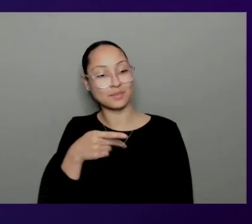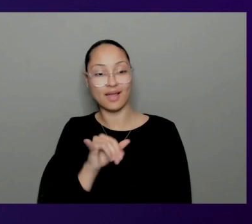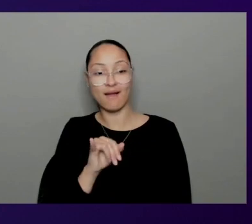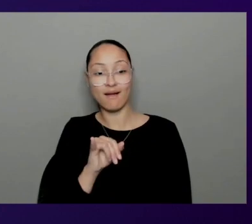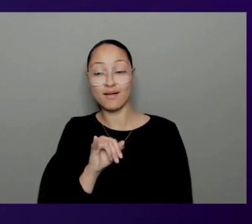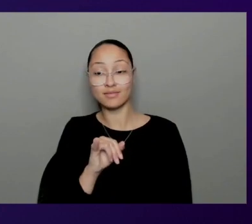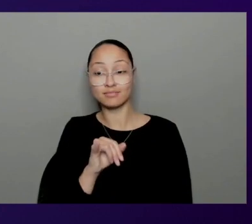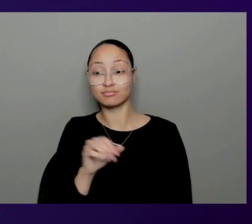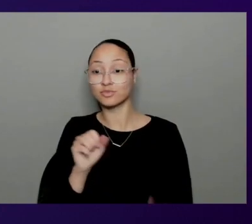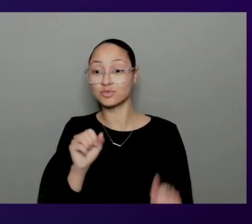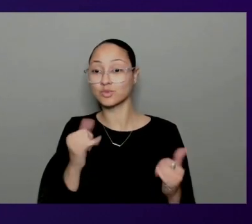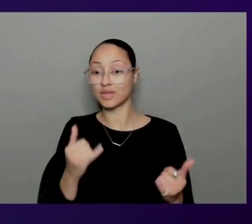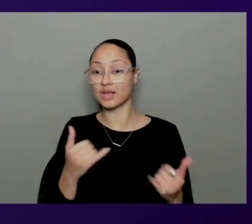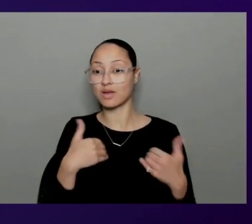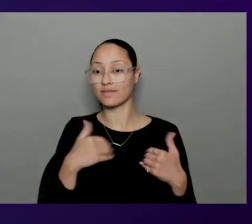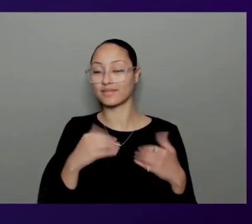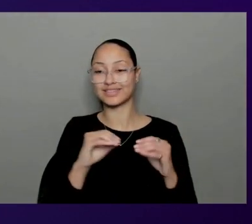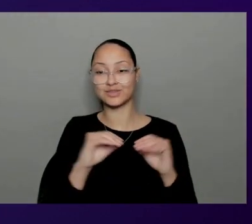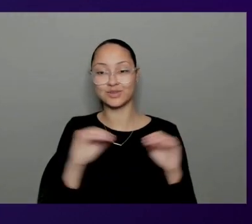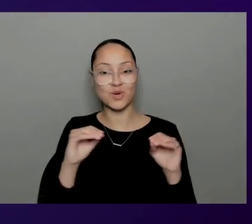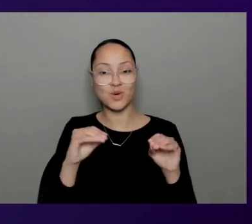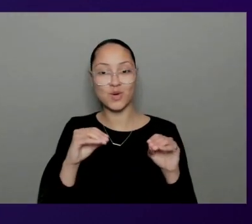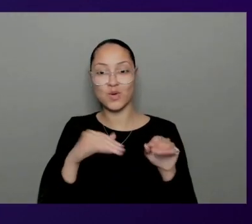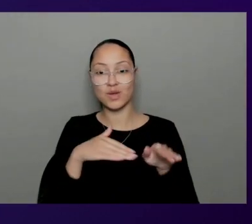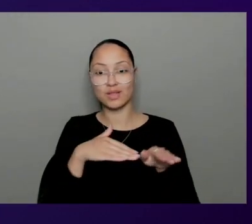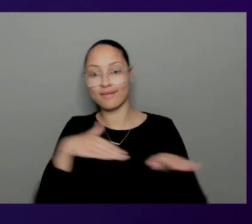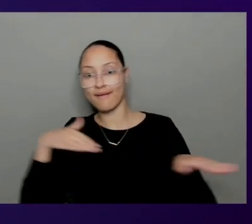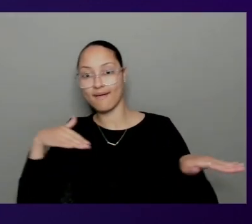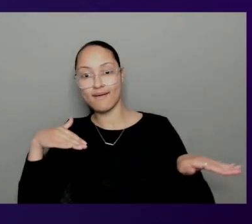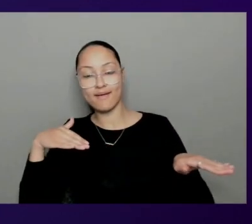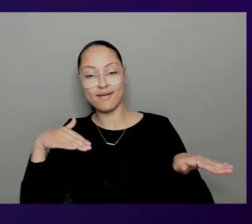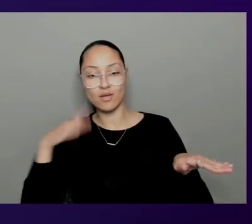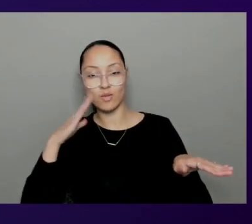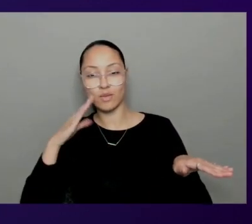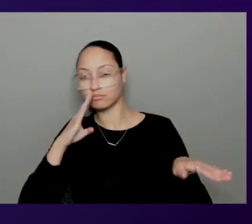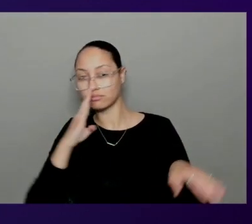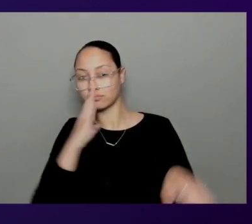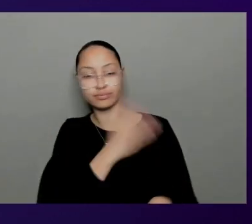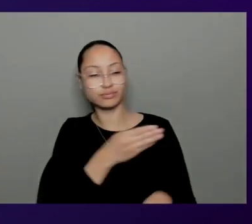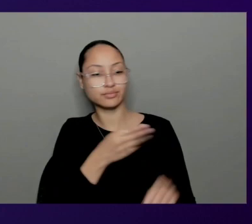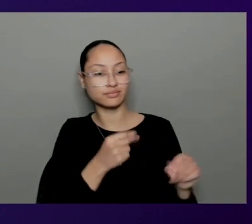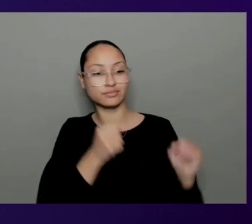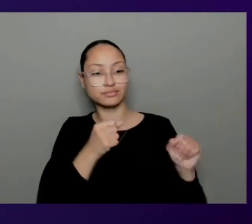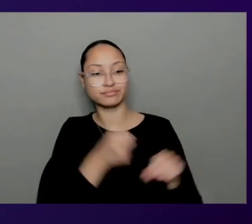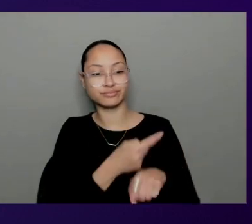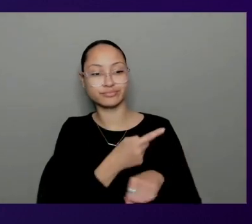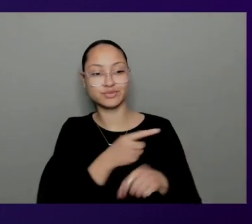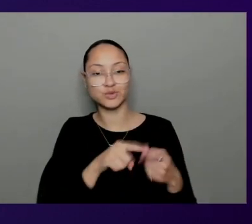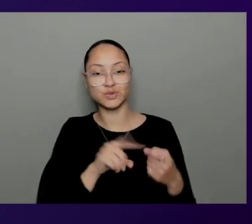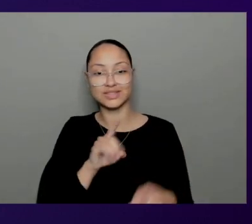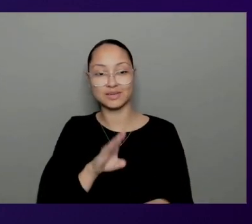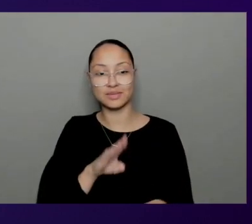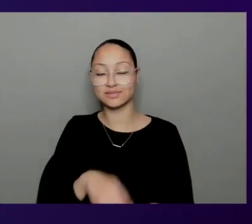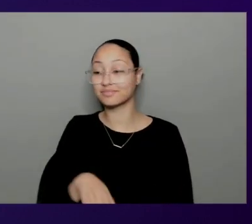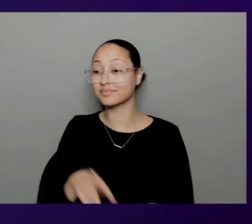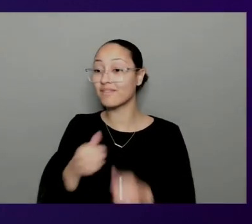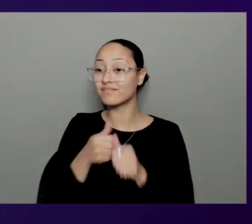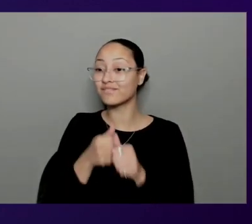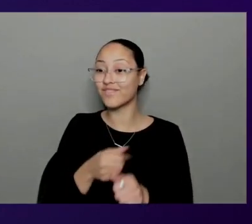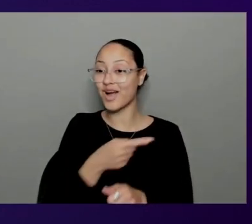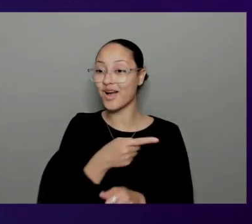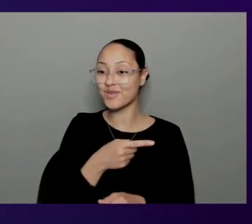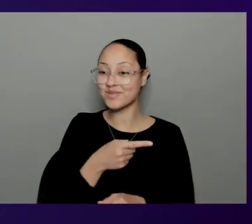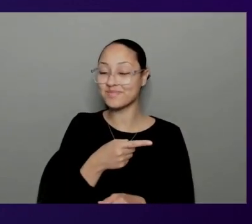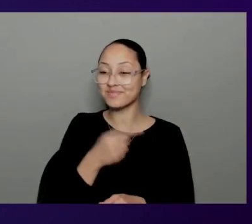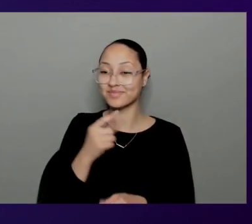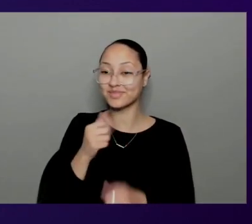you get zero latency in between because your API is going directly to the database. So follow Michael to find that post and Yeah. figure more out about